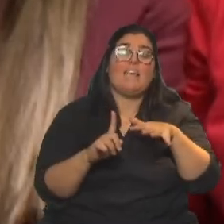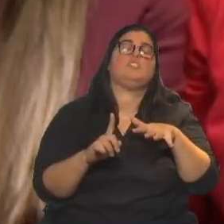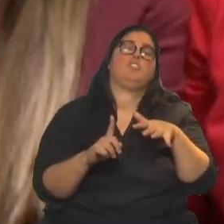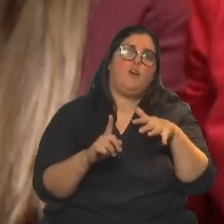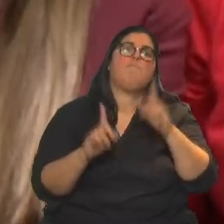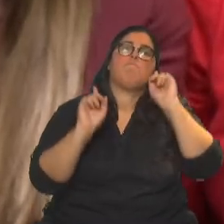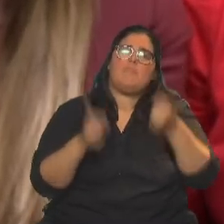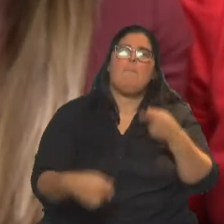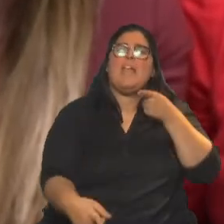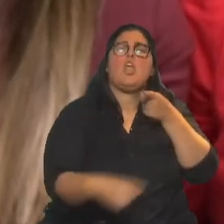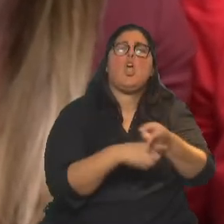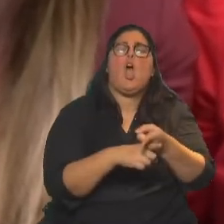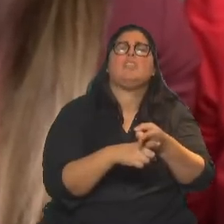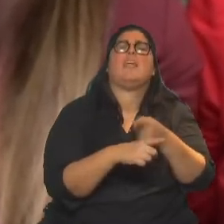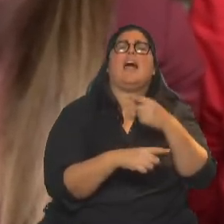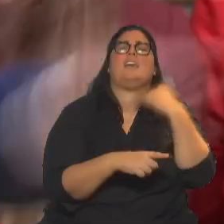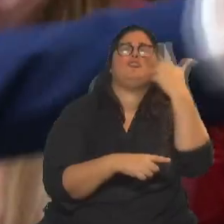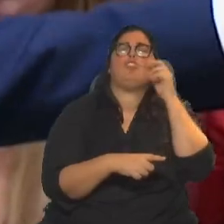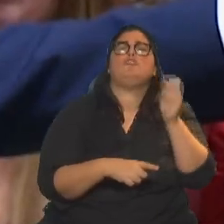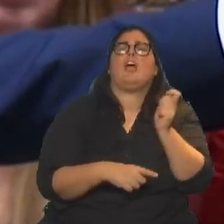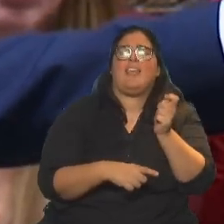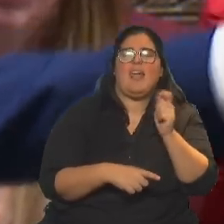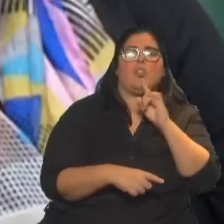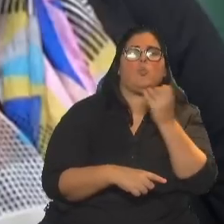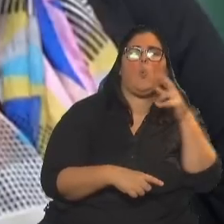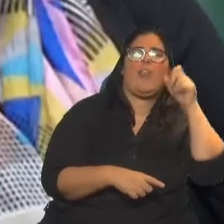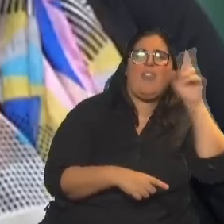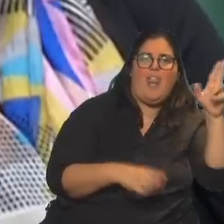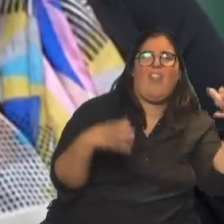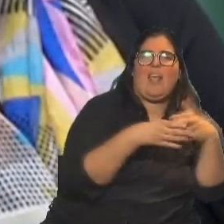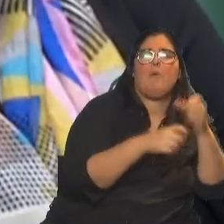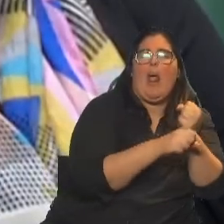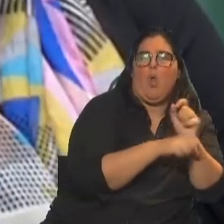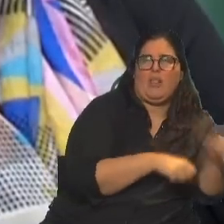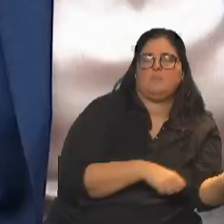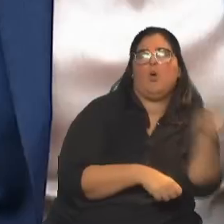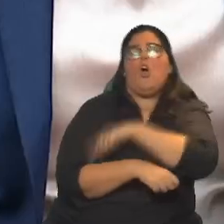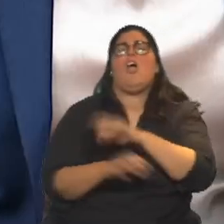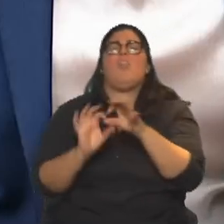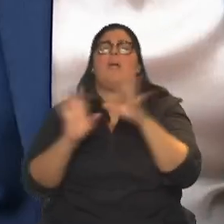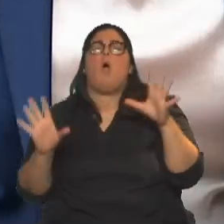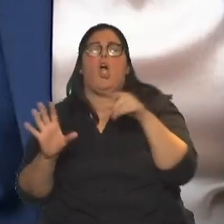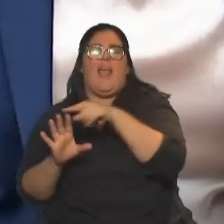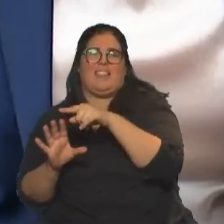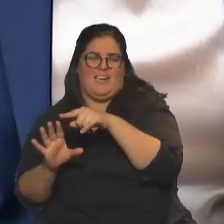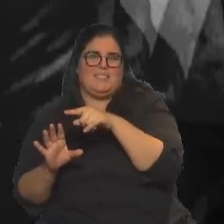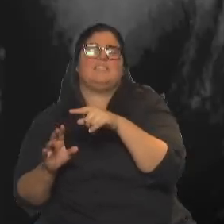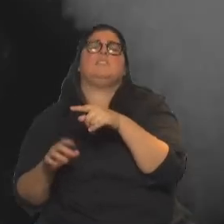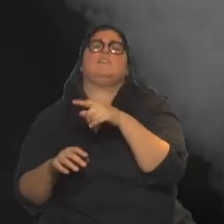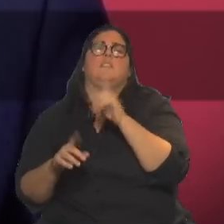contra Johnson los líderes opositores Keir Starmer del laborismo y Ed Davey de los demócratas liberales.